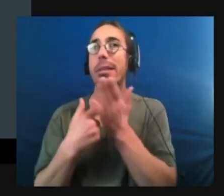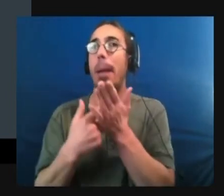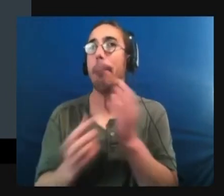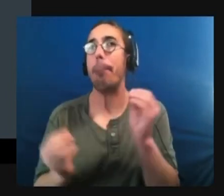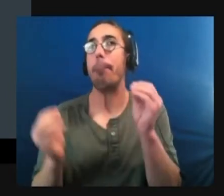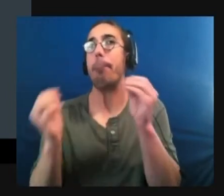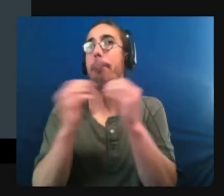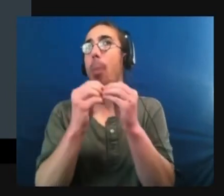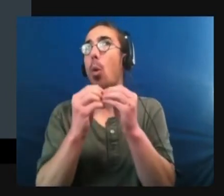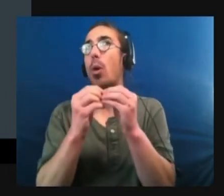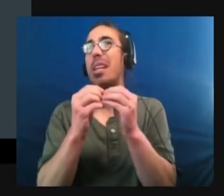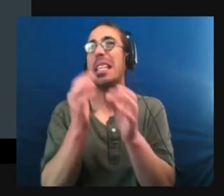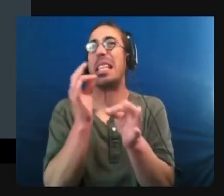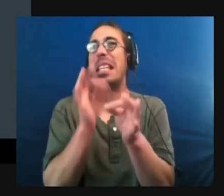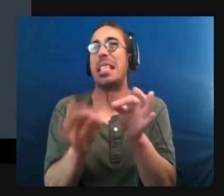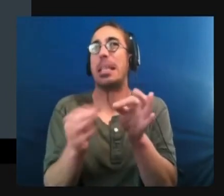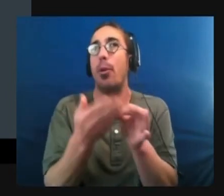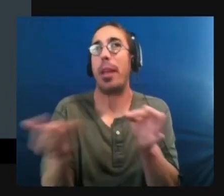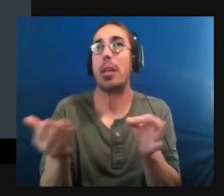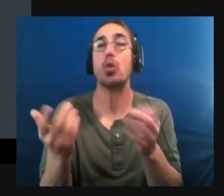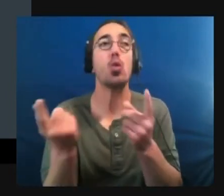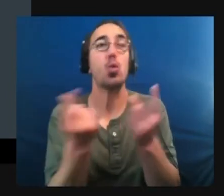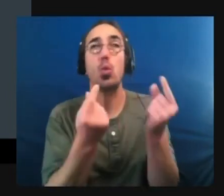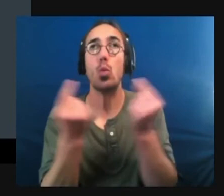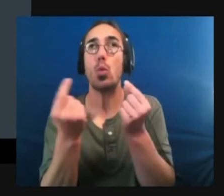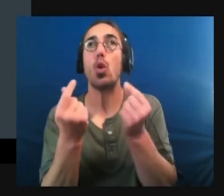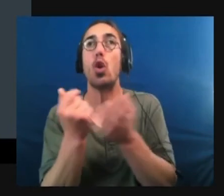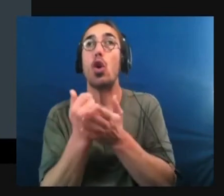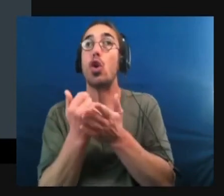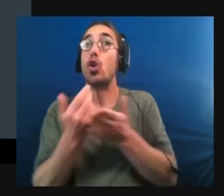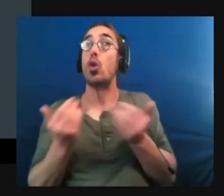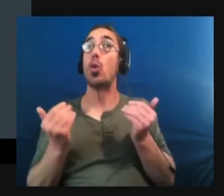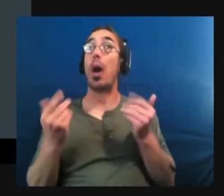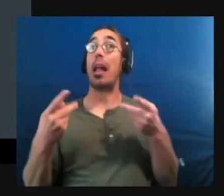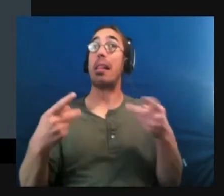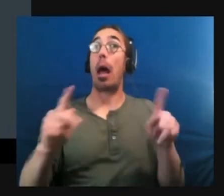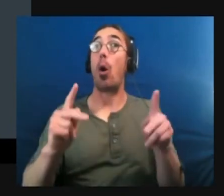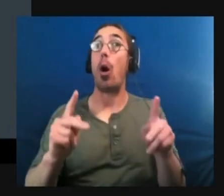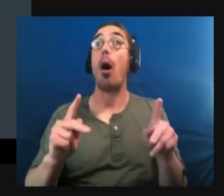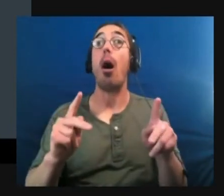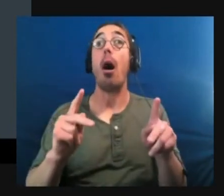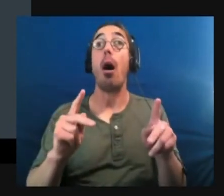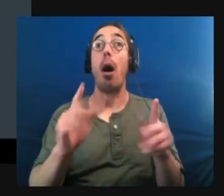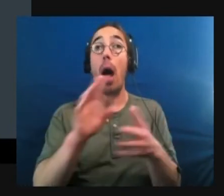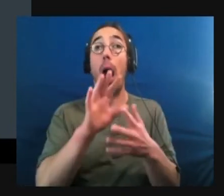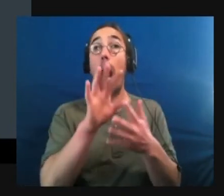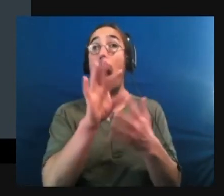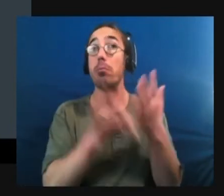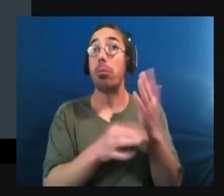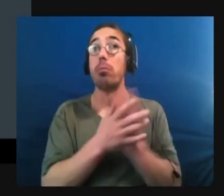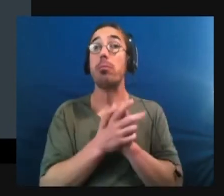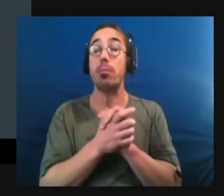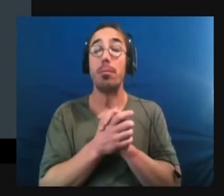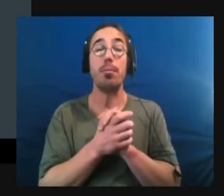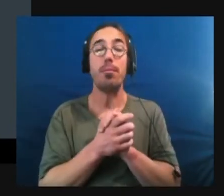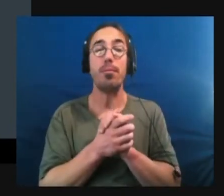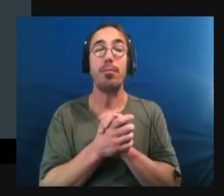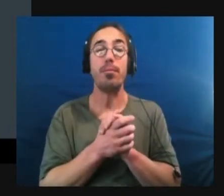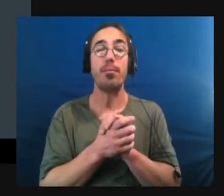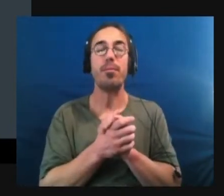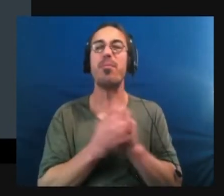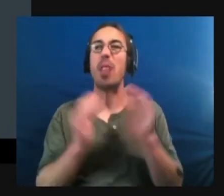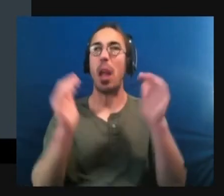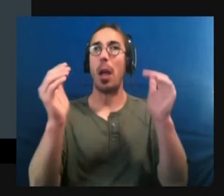contained and simple things that you can do to give yourself these opportunities. We're going to move on to the next slide, and you